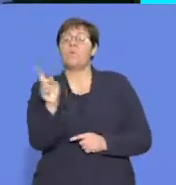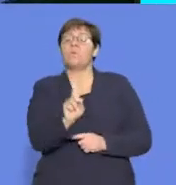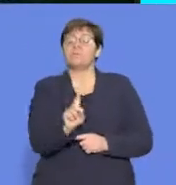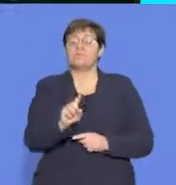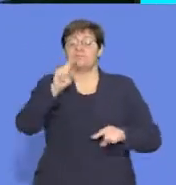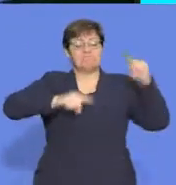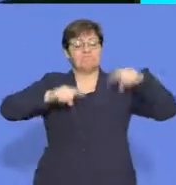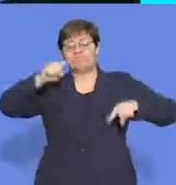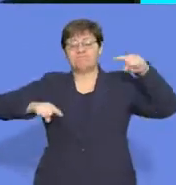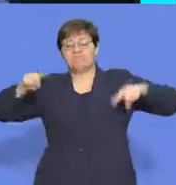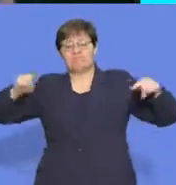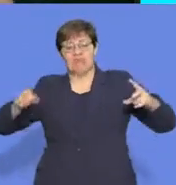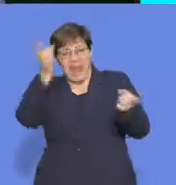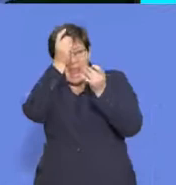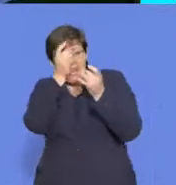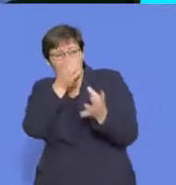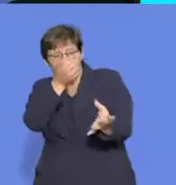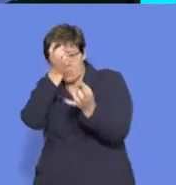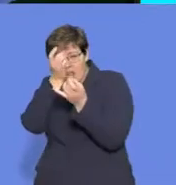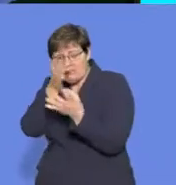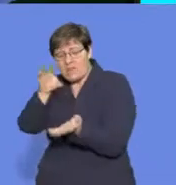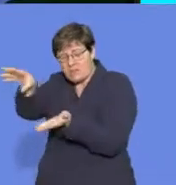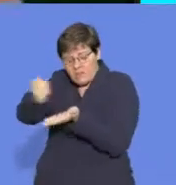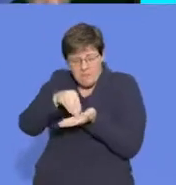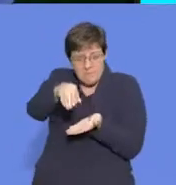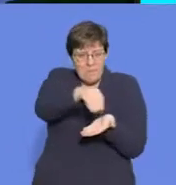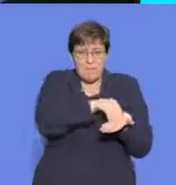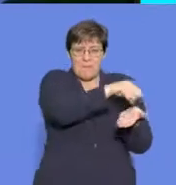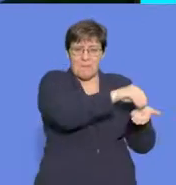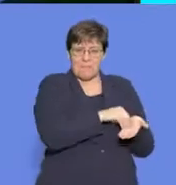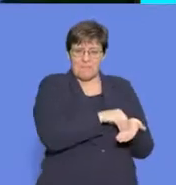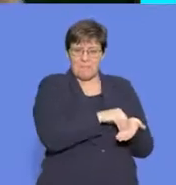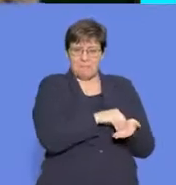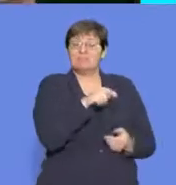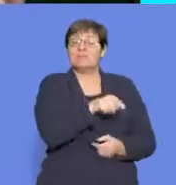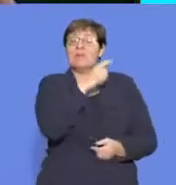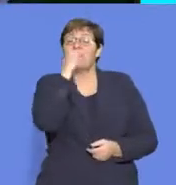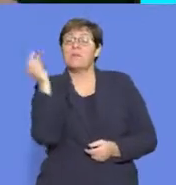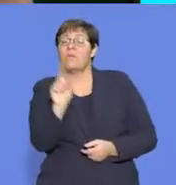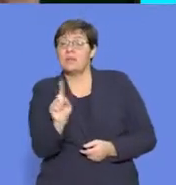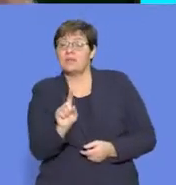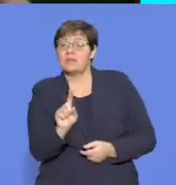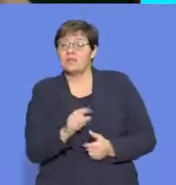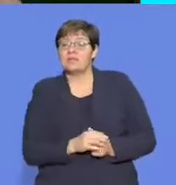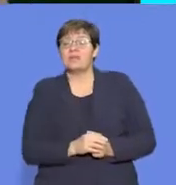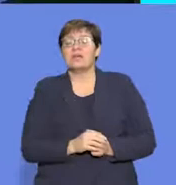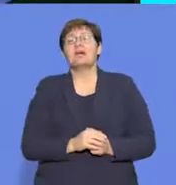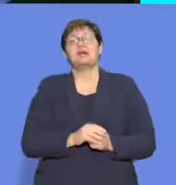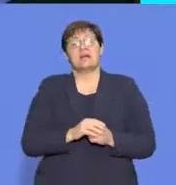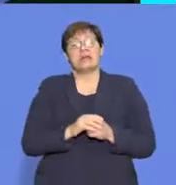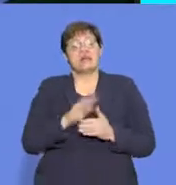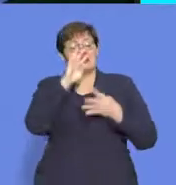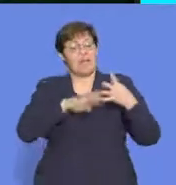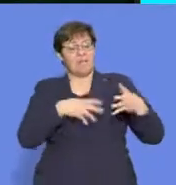a series of information that we can get put together, which we call the table of standard